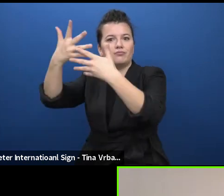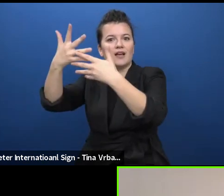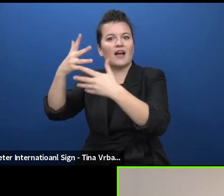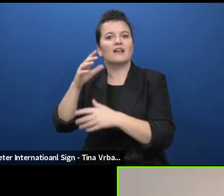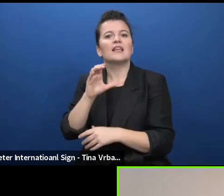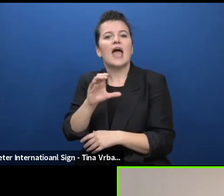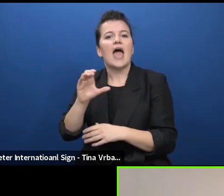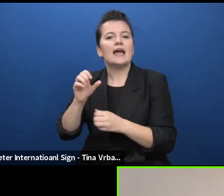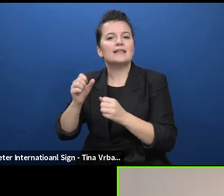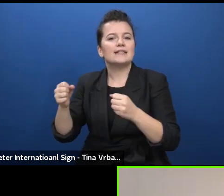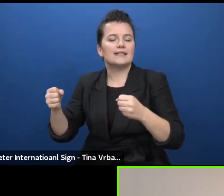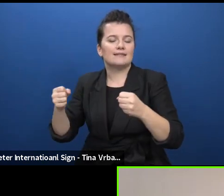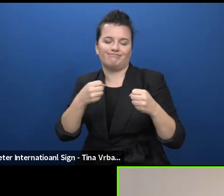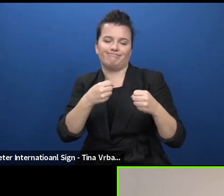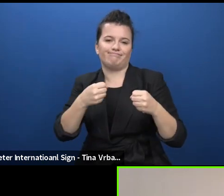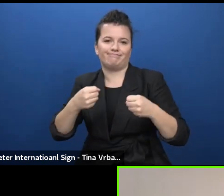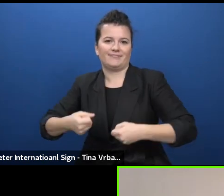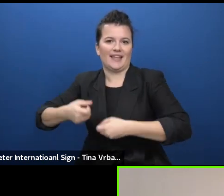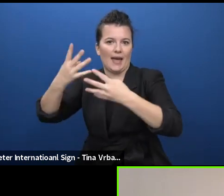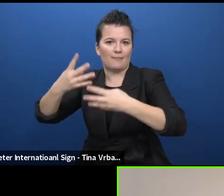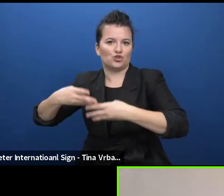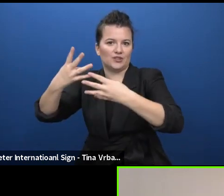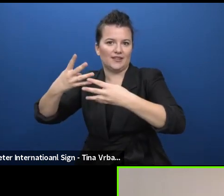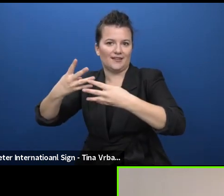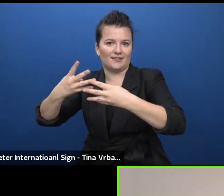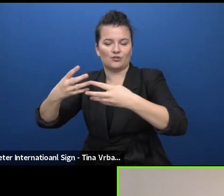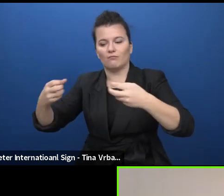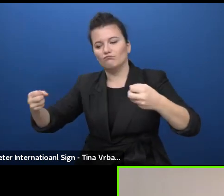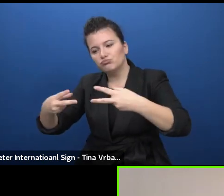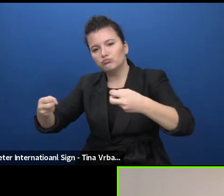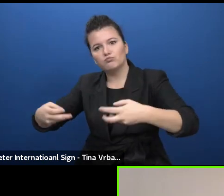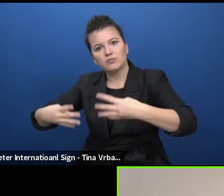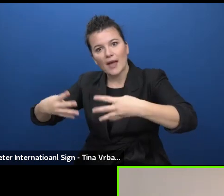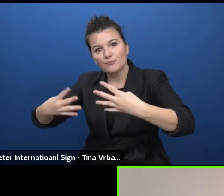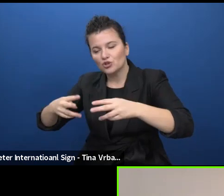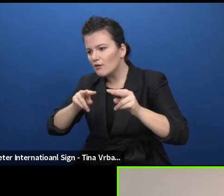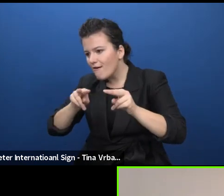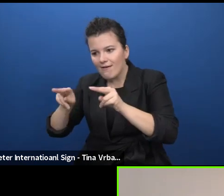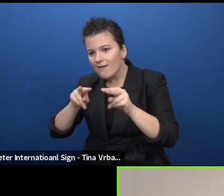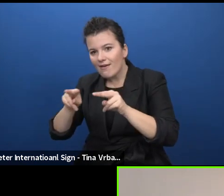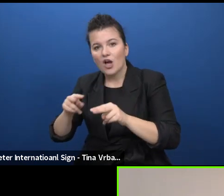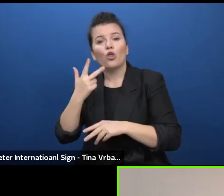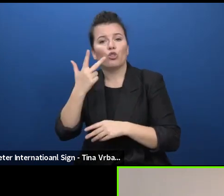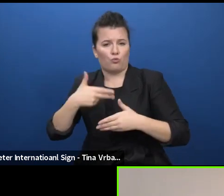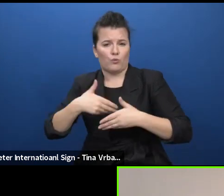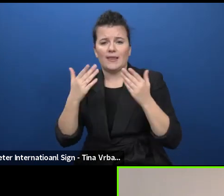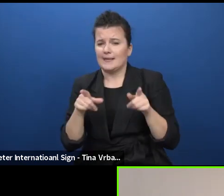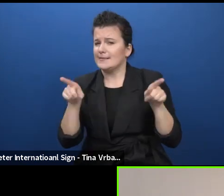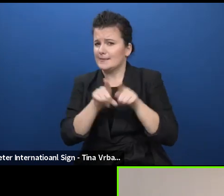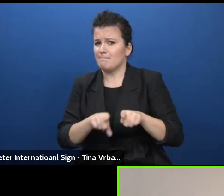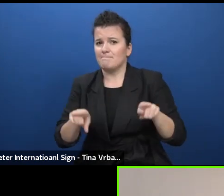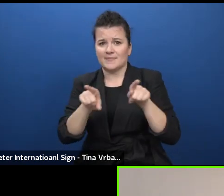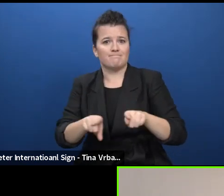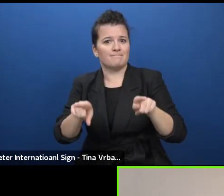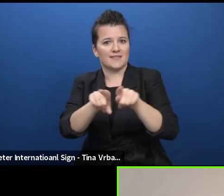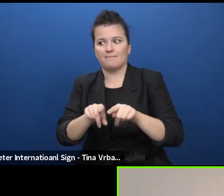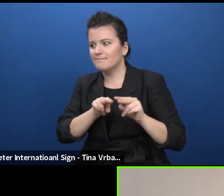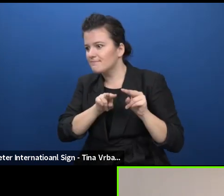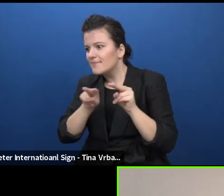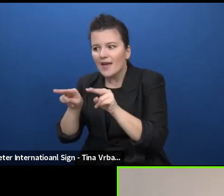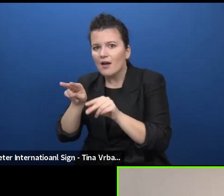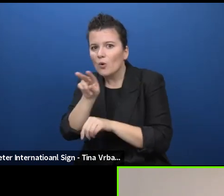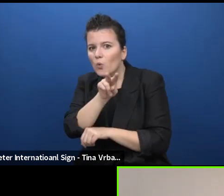discussions throughout the three days. As you might have already noticed, we will be offering